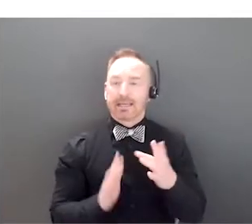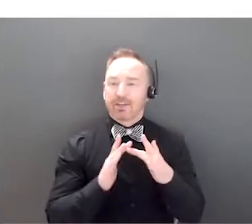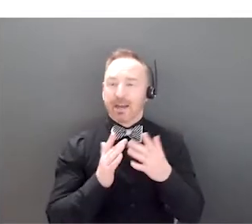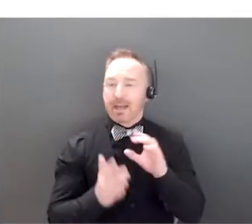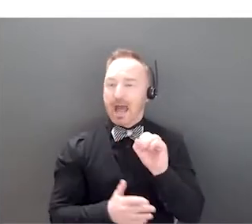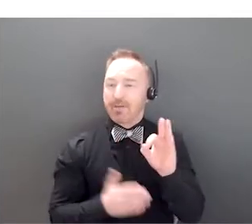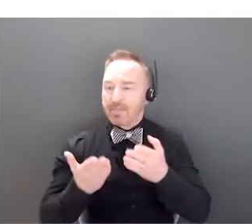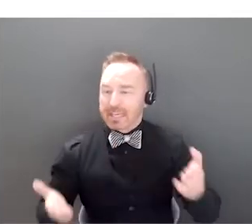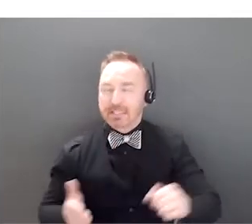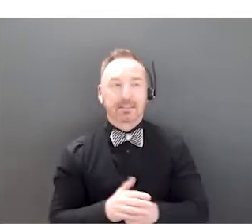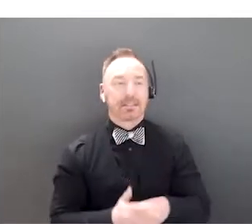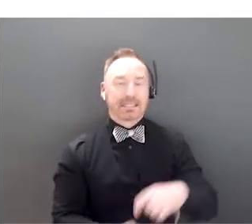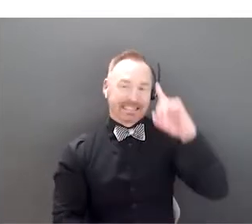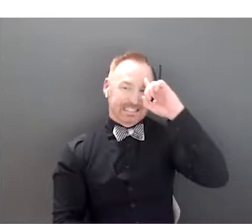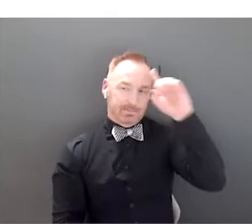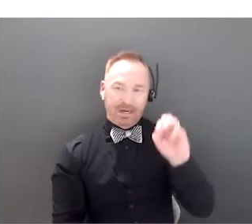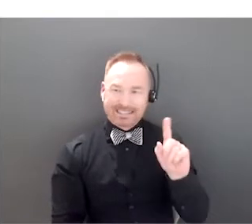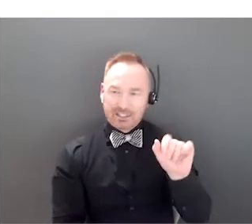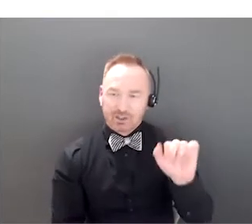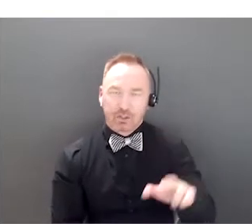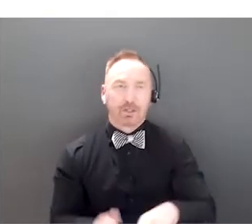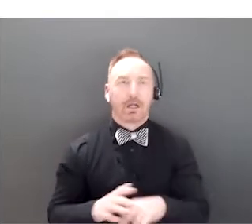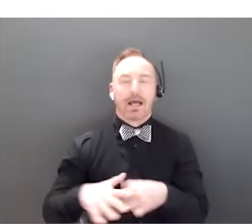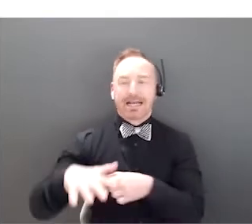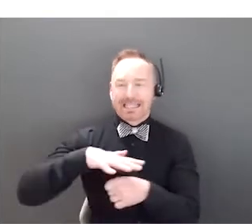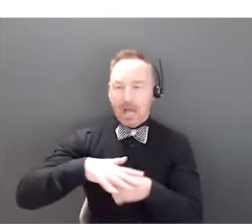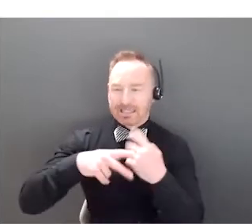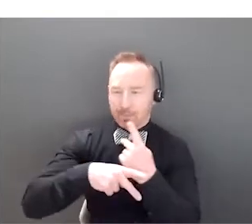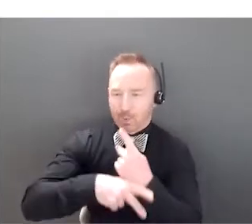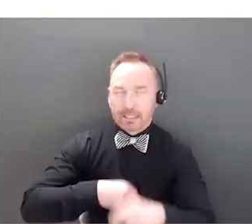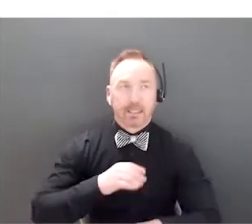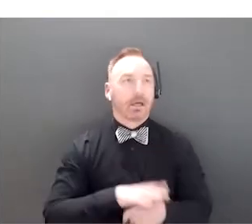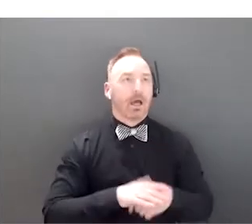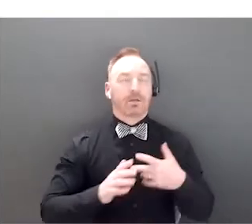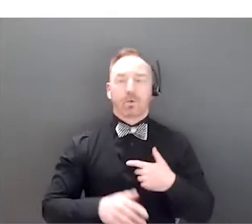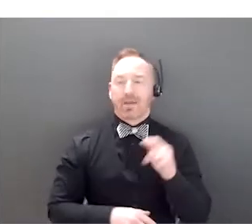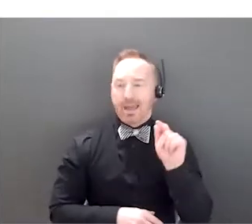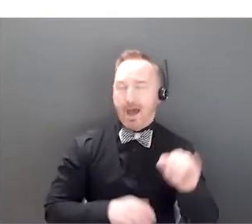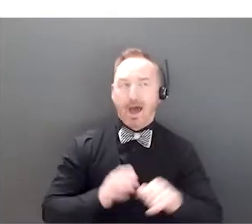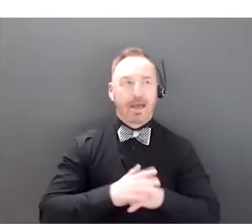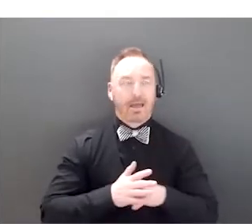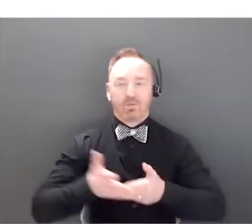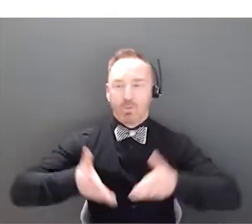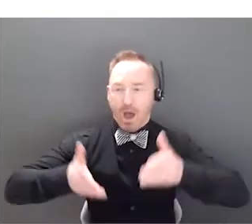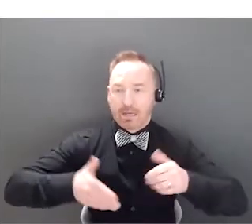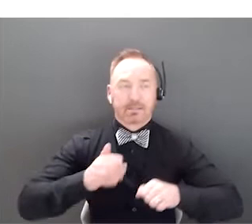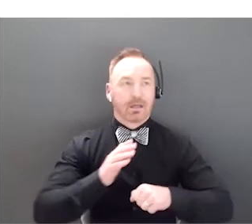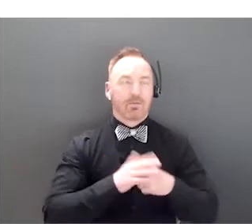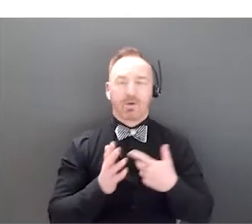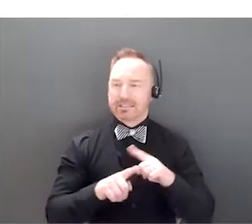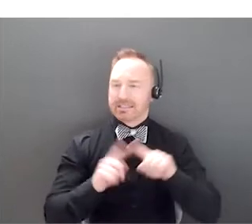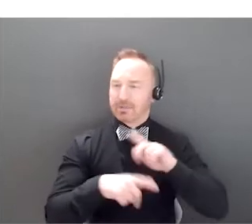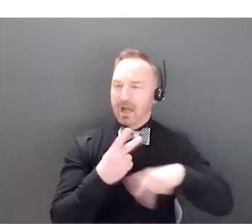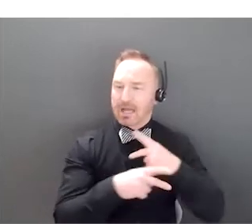sensors, cloud computing, virtual reality, 3D printing, robotics, as well as blockchain technology. There's also been